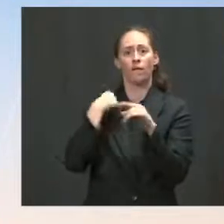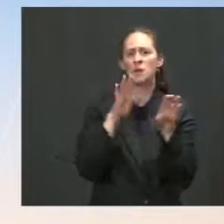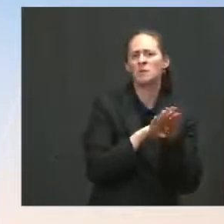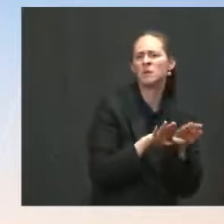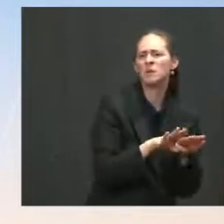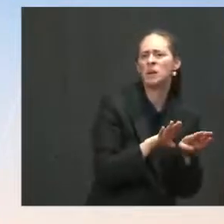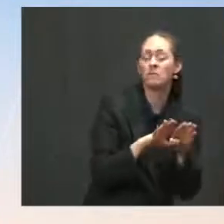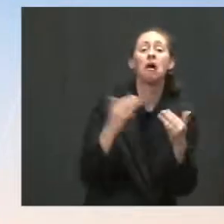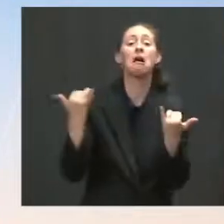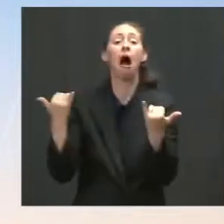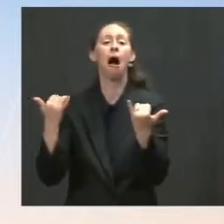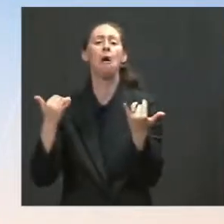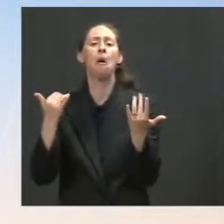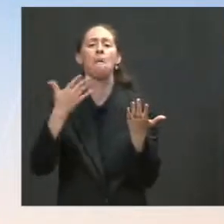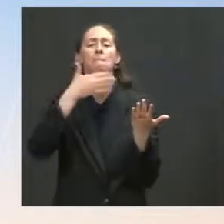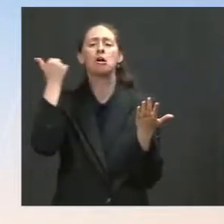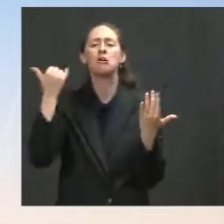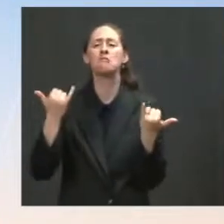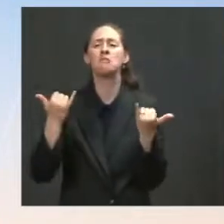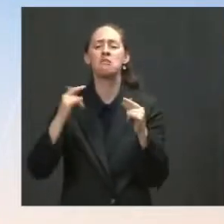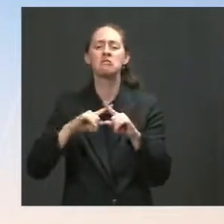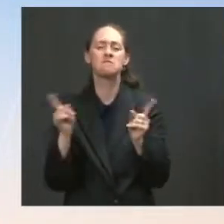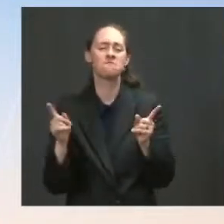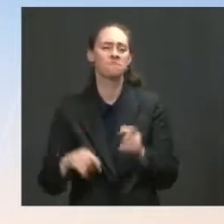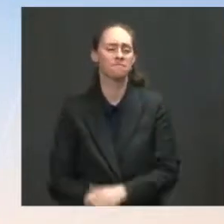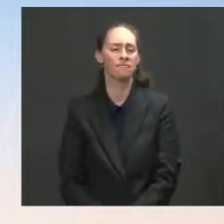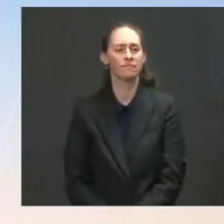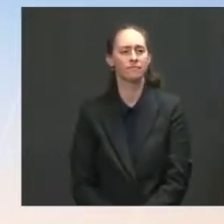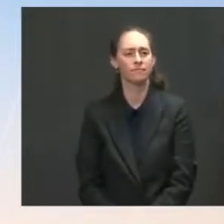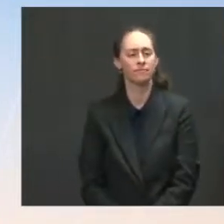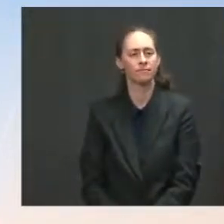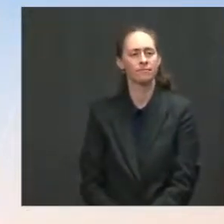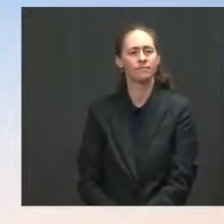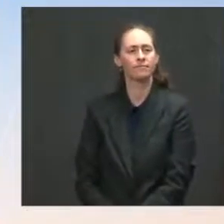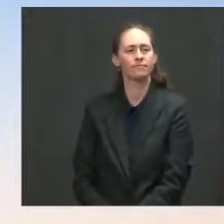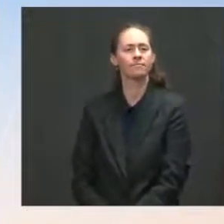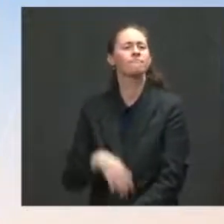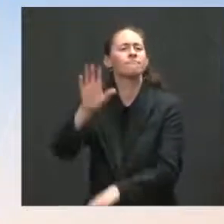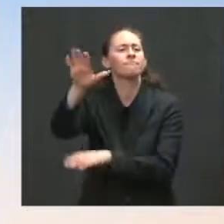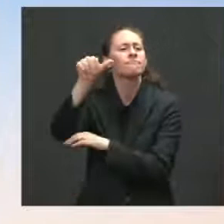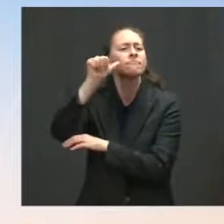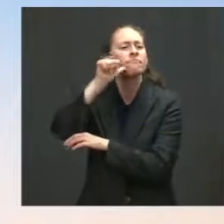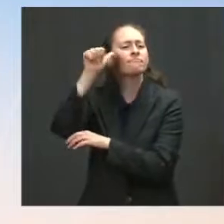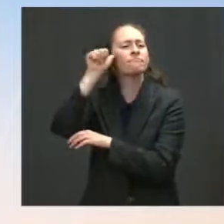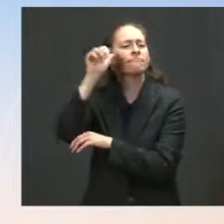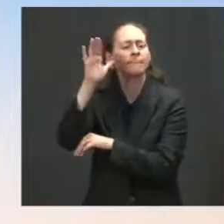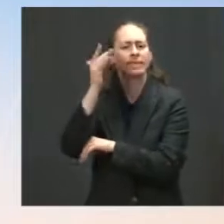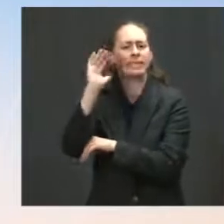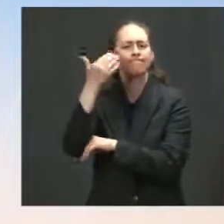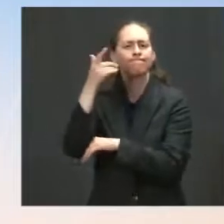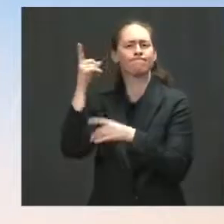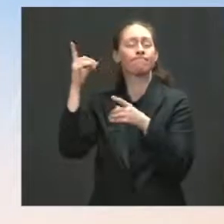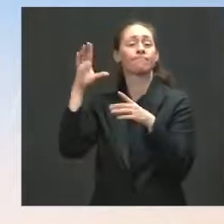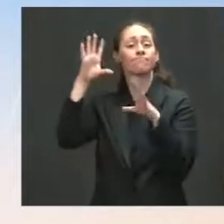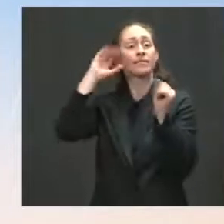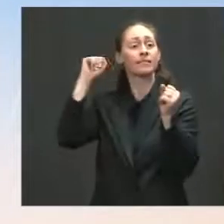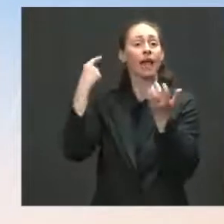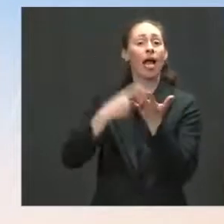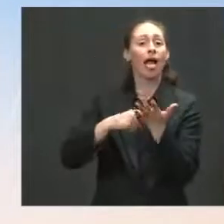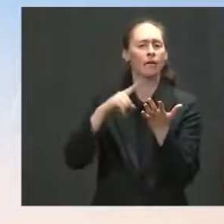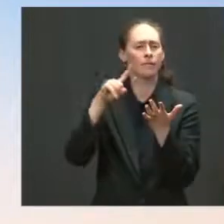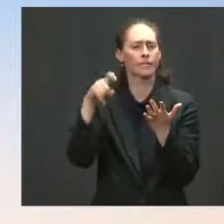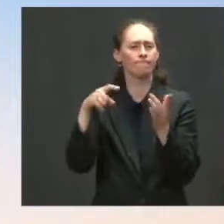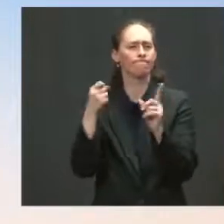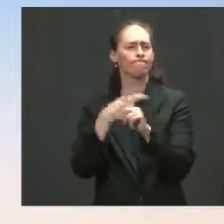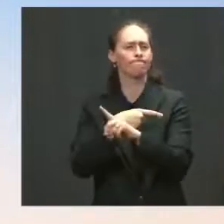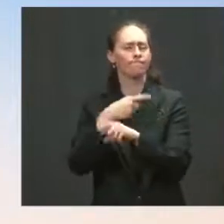The president sort of dismissed a question yesterday about whether he would call Governor DeSantis to discuss the situation on the ground in Florida. Does he feel that there is no